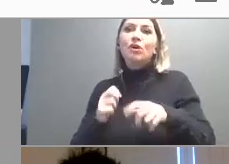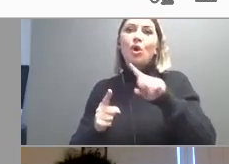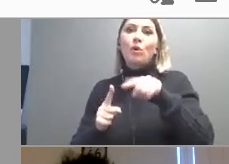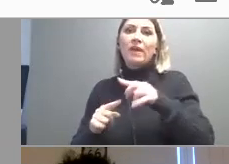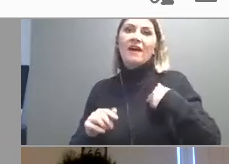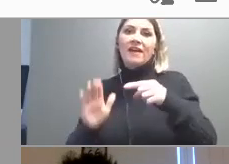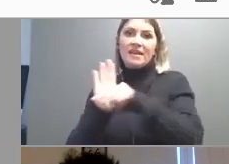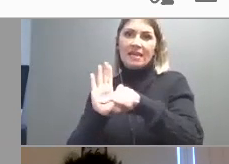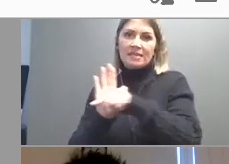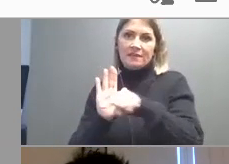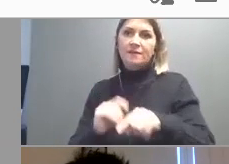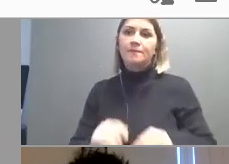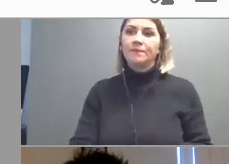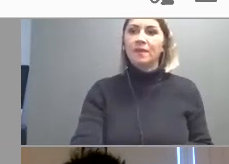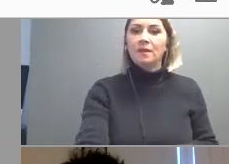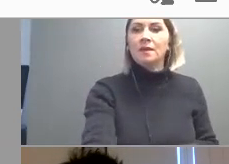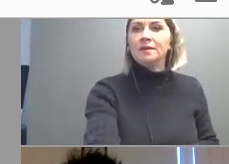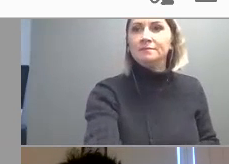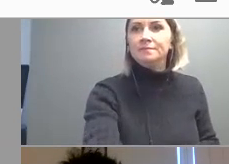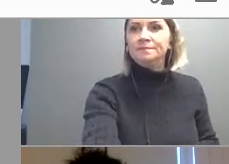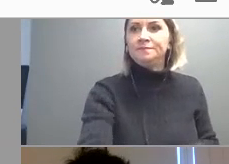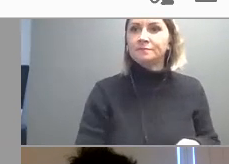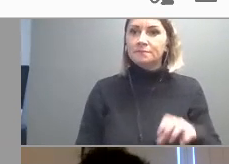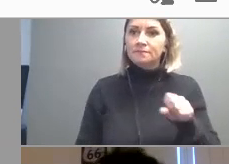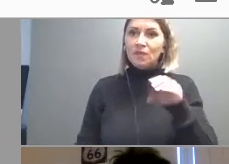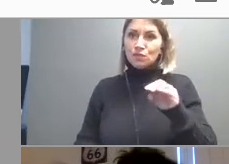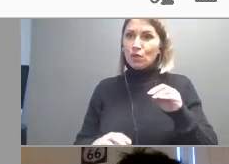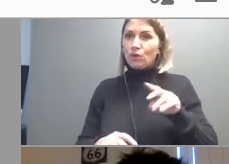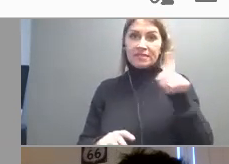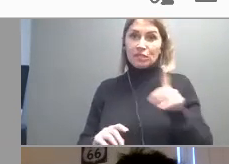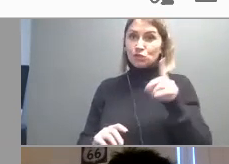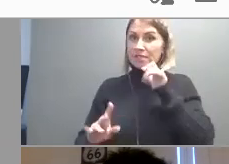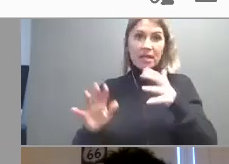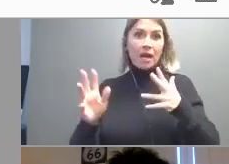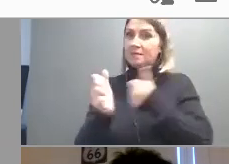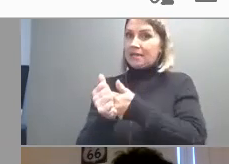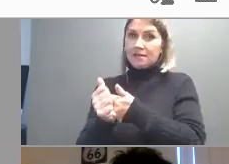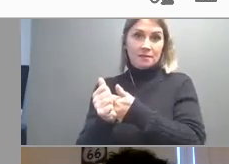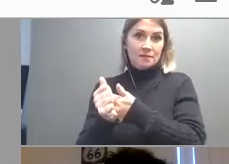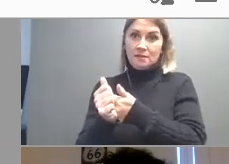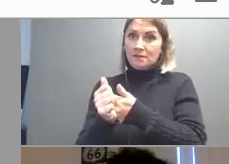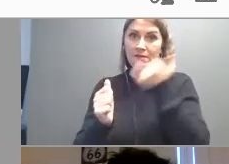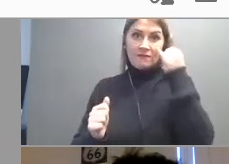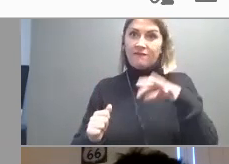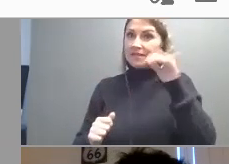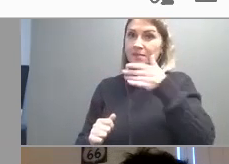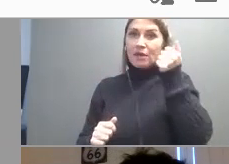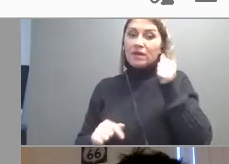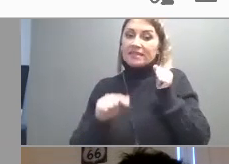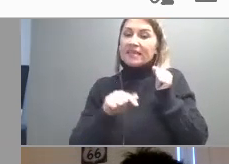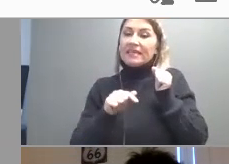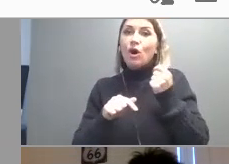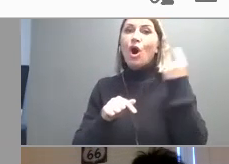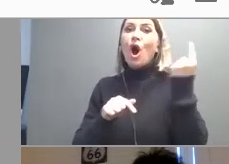Exactly. So yes, Brian, you're correct. Dijkstra does not update if it finds a better path, because it always assumes that since we are